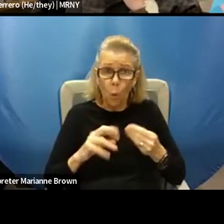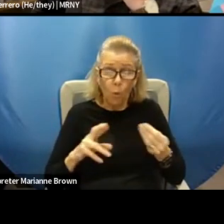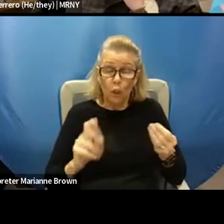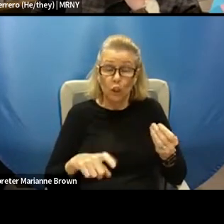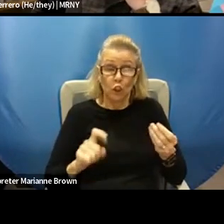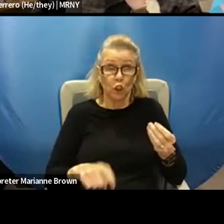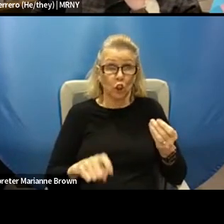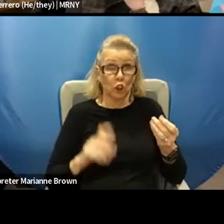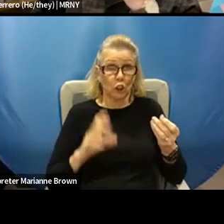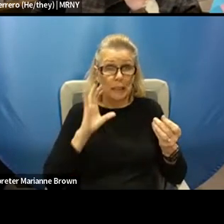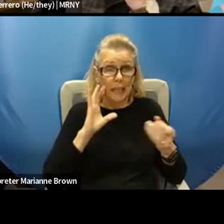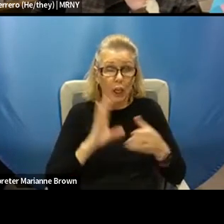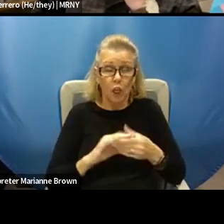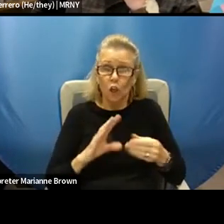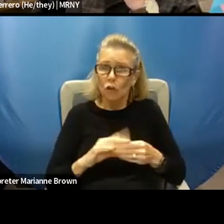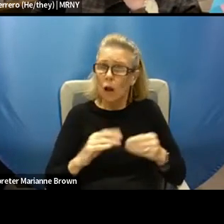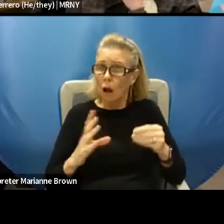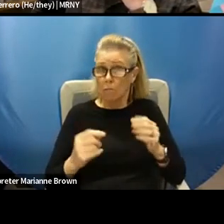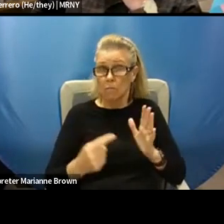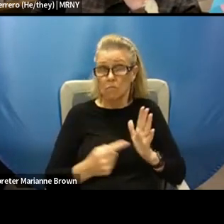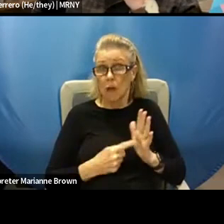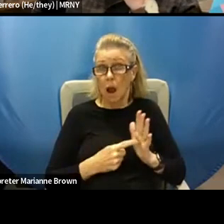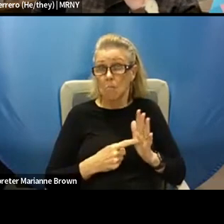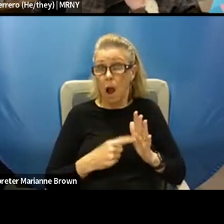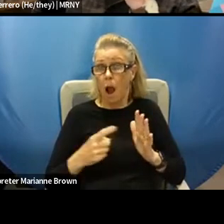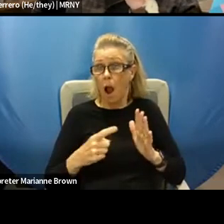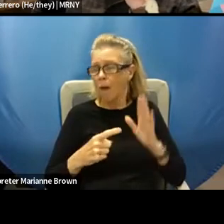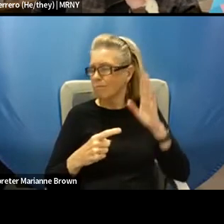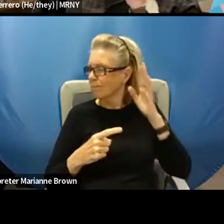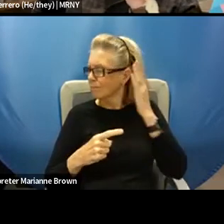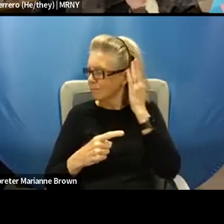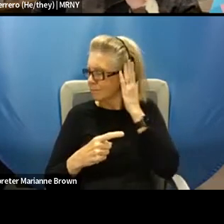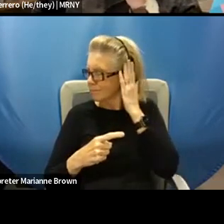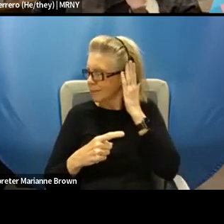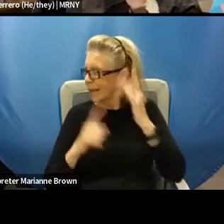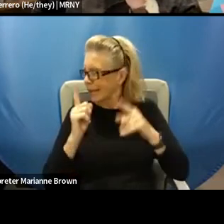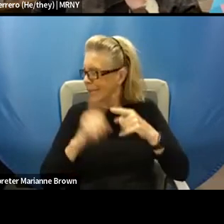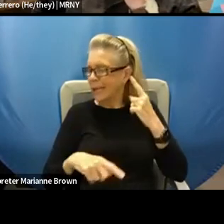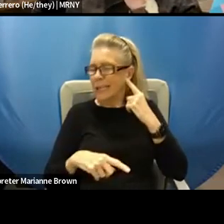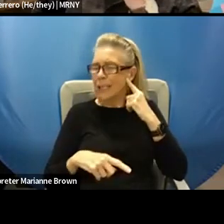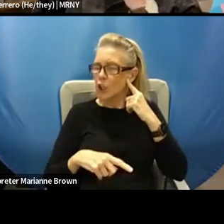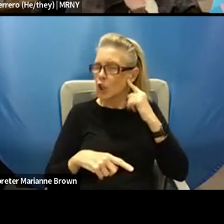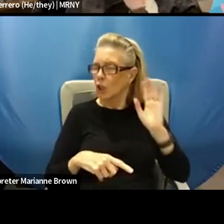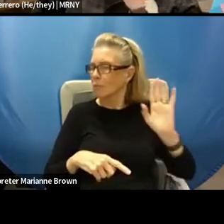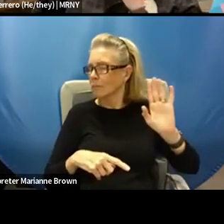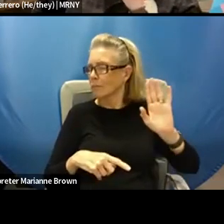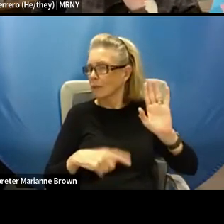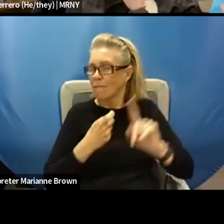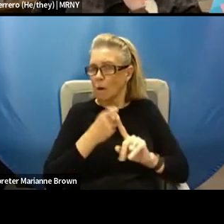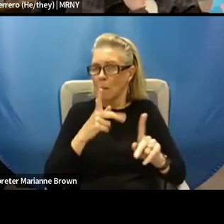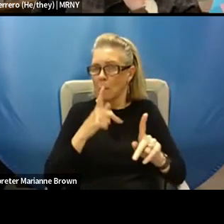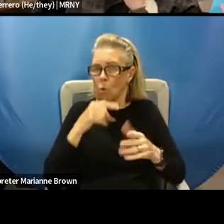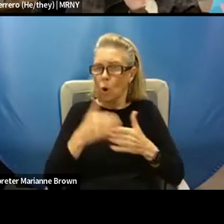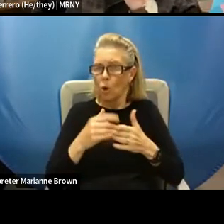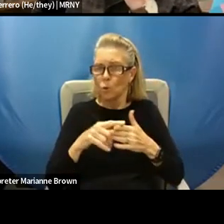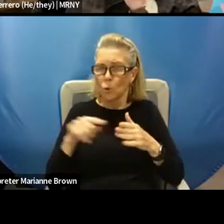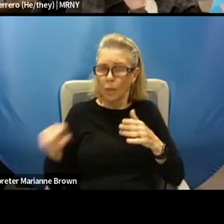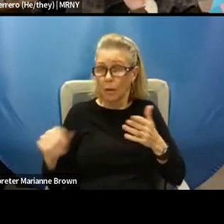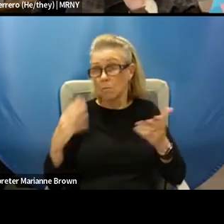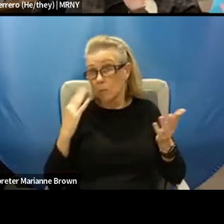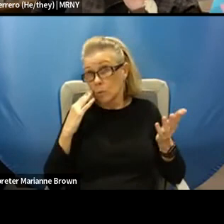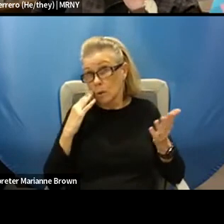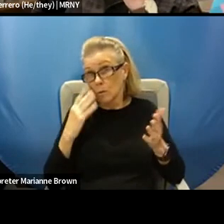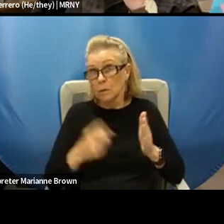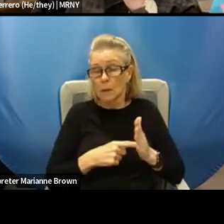hear? And sometimes cannot hear from people who are close to them. Sometimes people who are close to them are